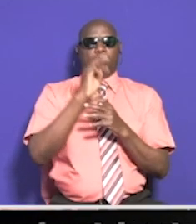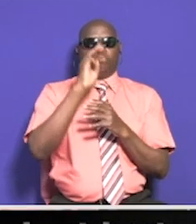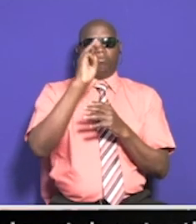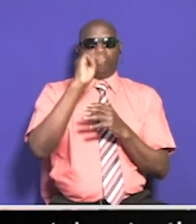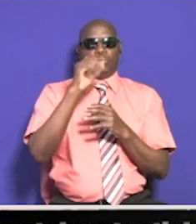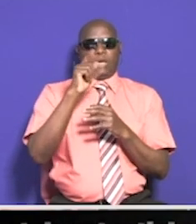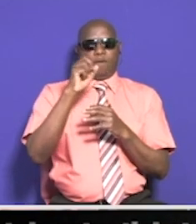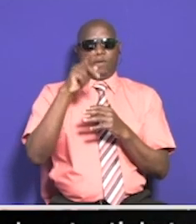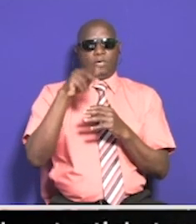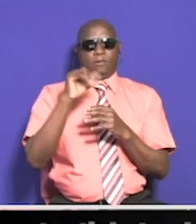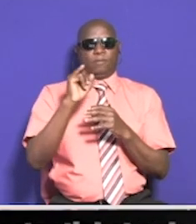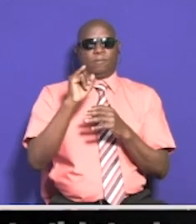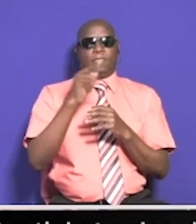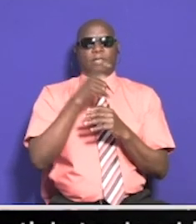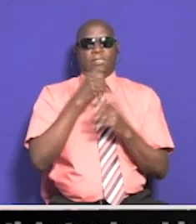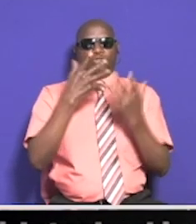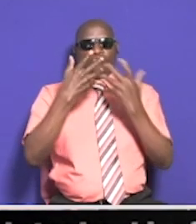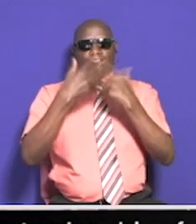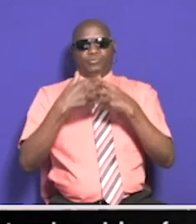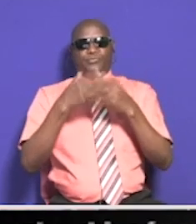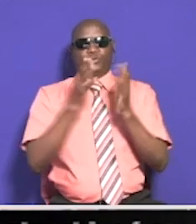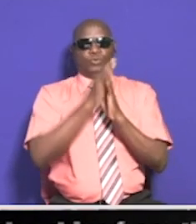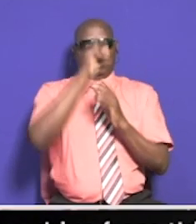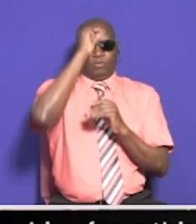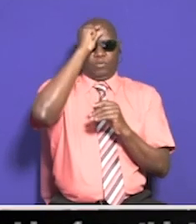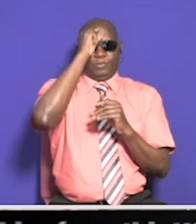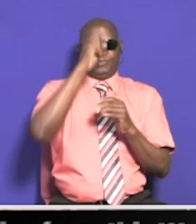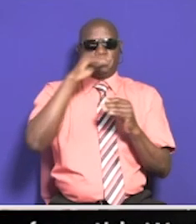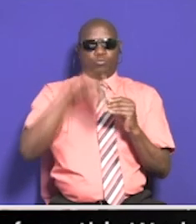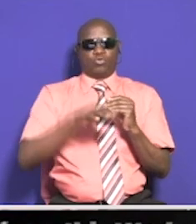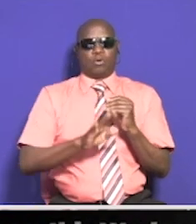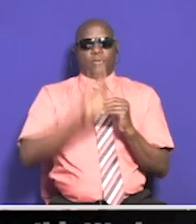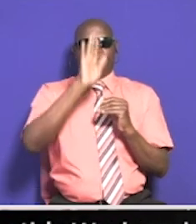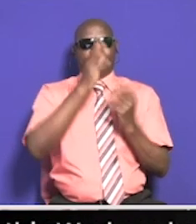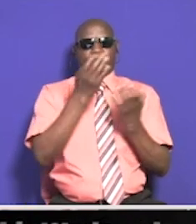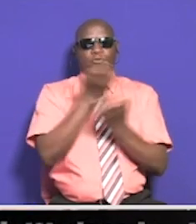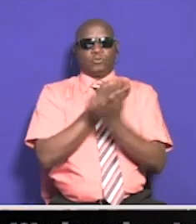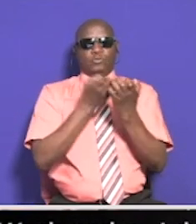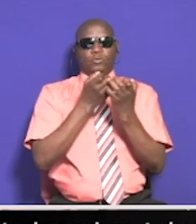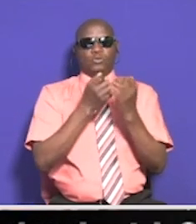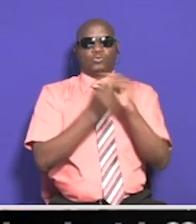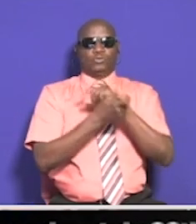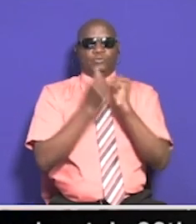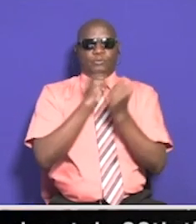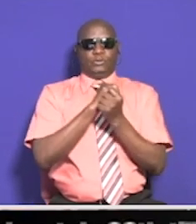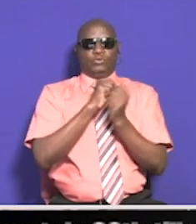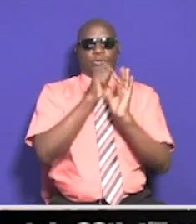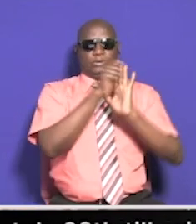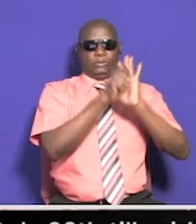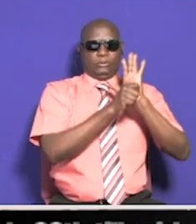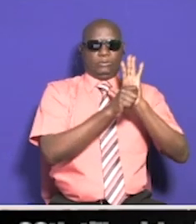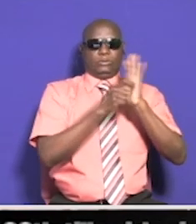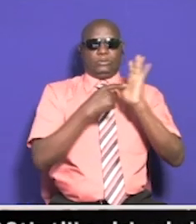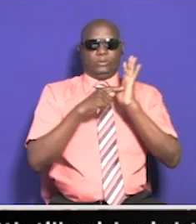strategic plan aligns closely with the government's bottom-up economic transformation agenda, which emphasizes